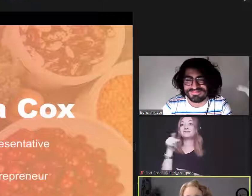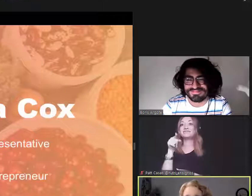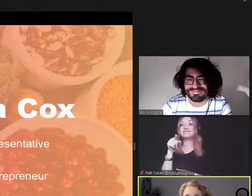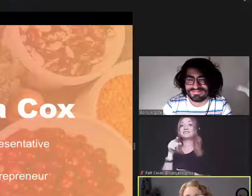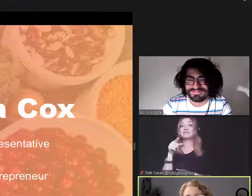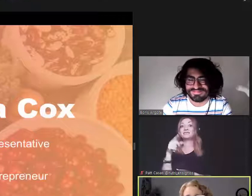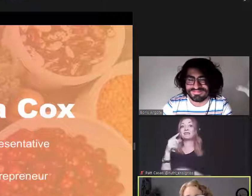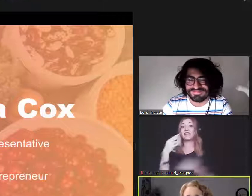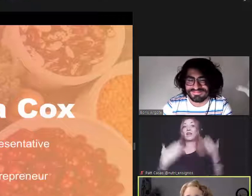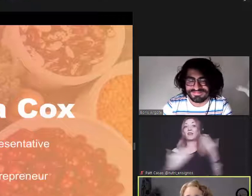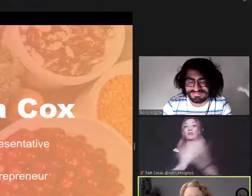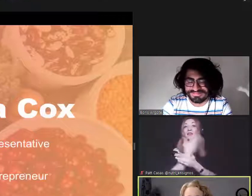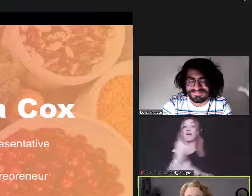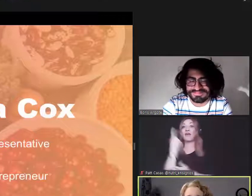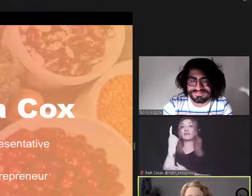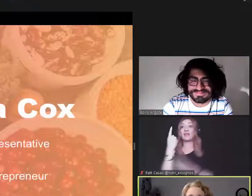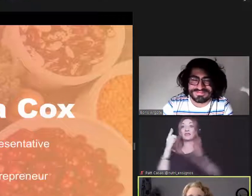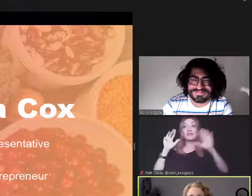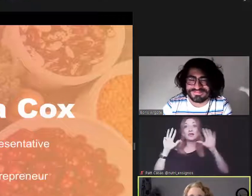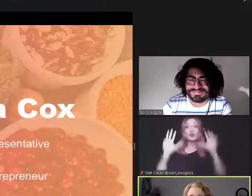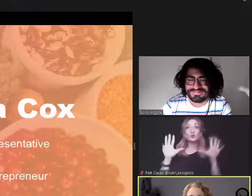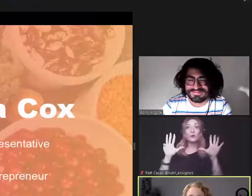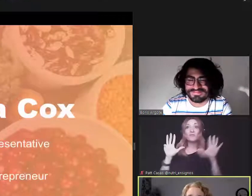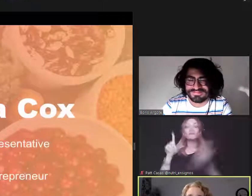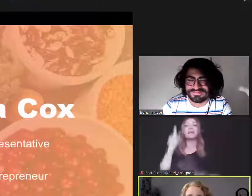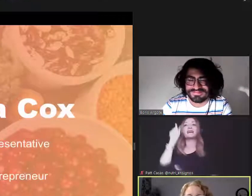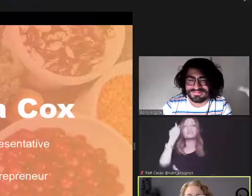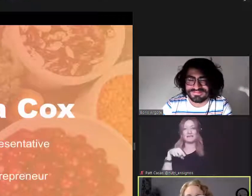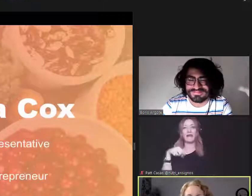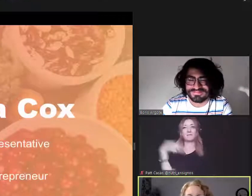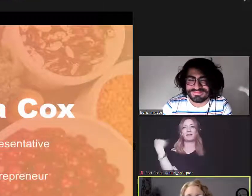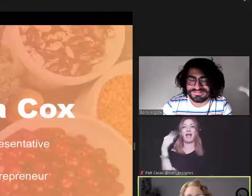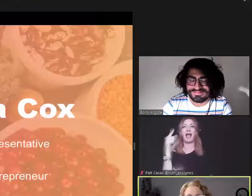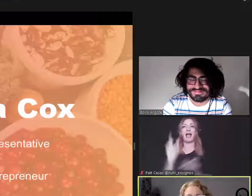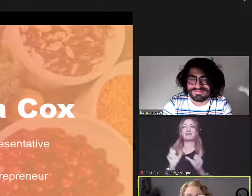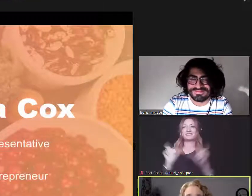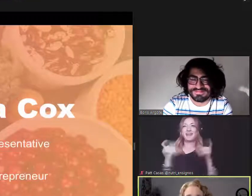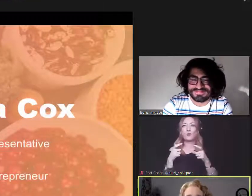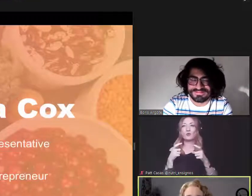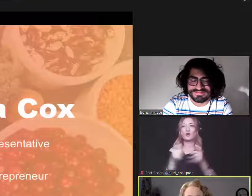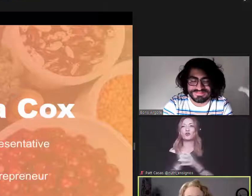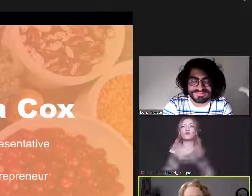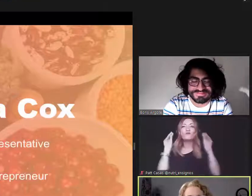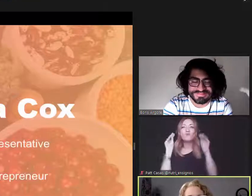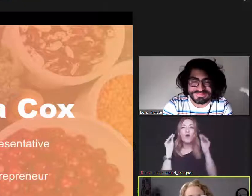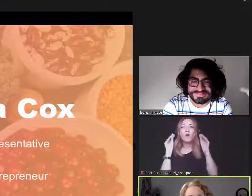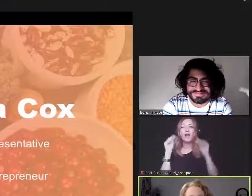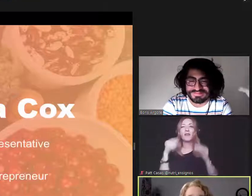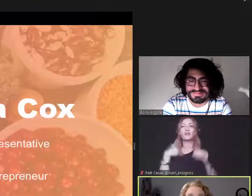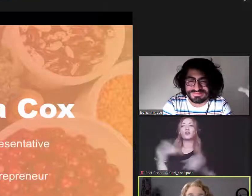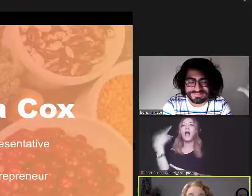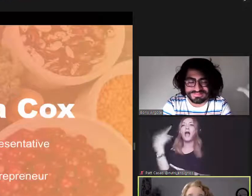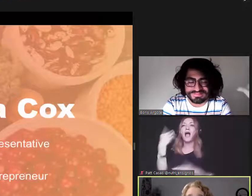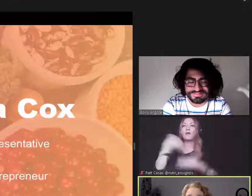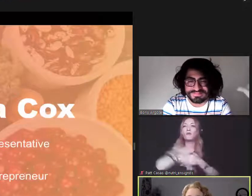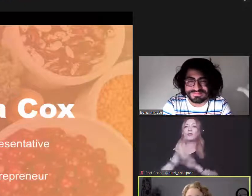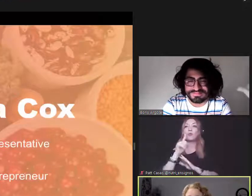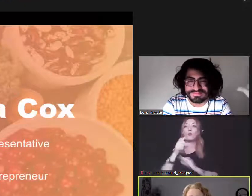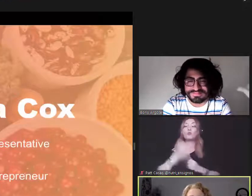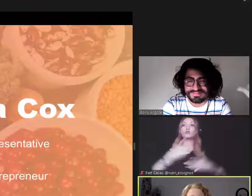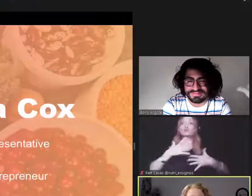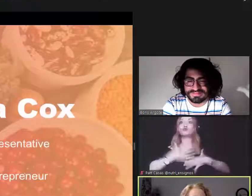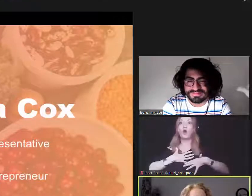it's going to be really, really fun. We have a big surprise for you on the 19th. But